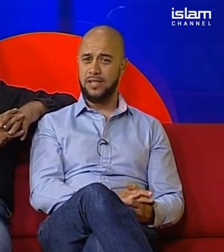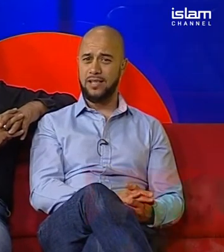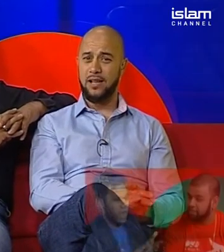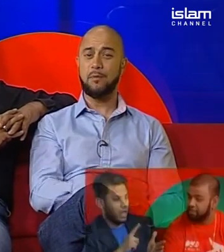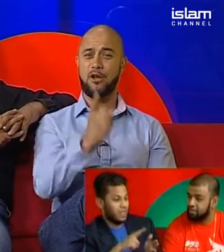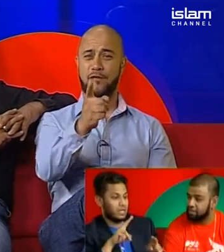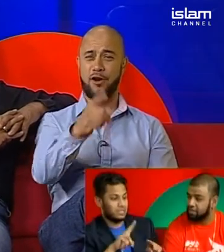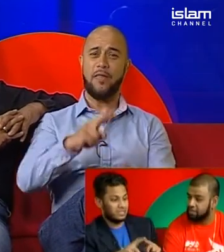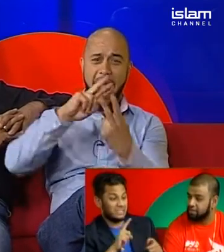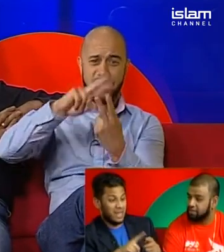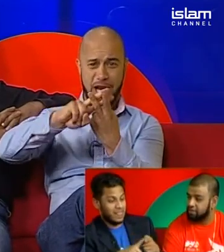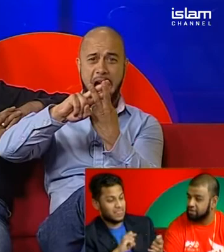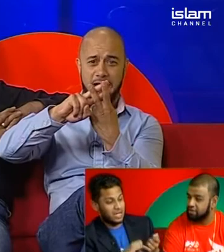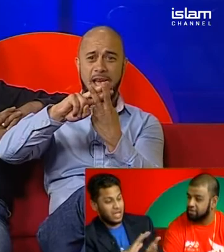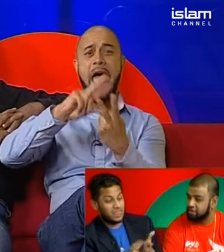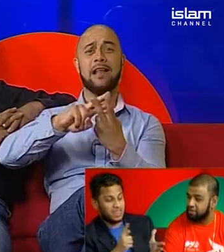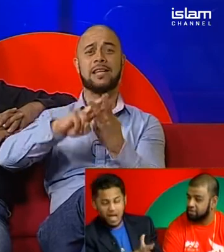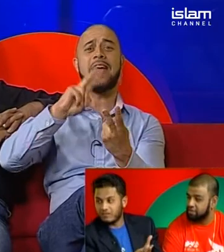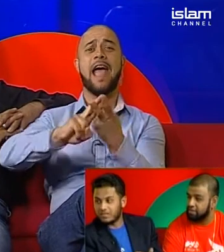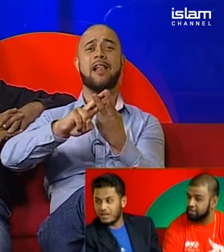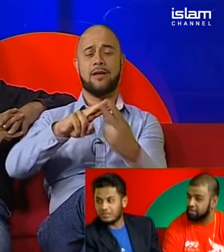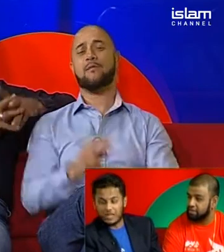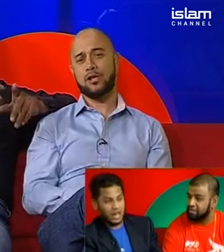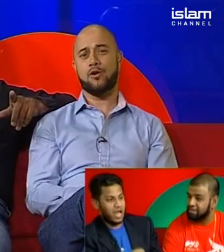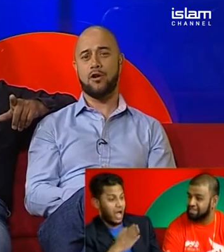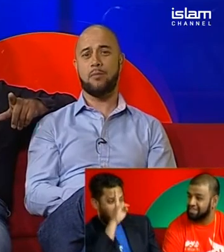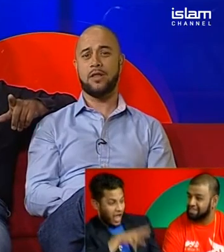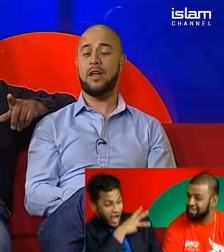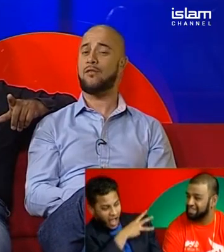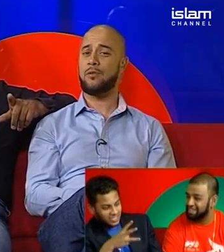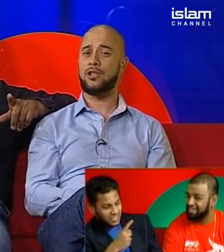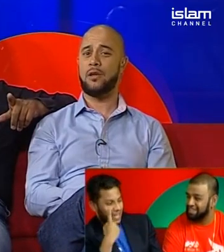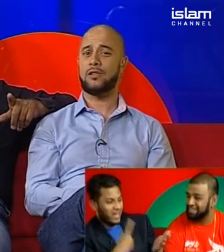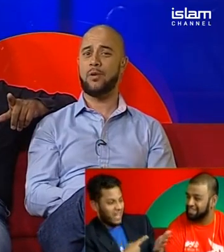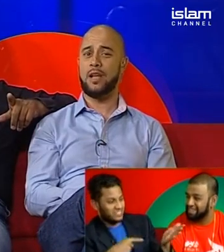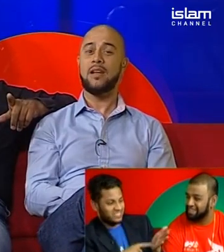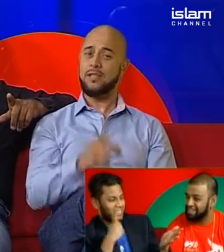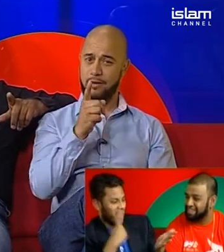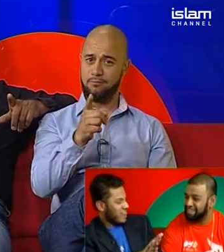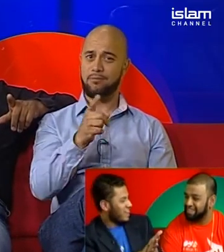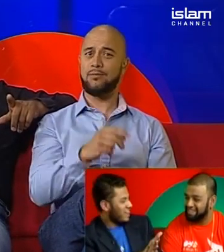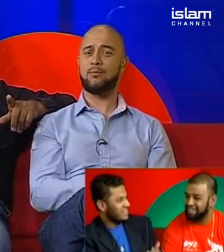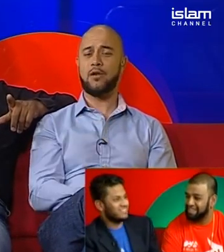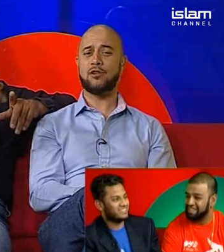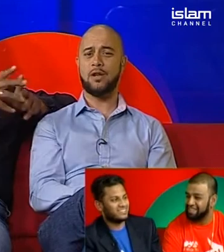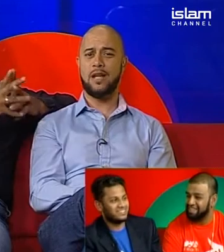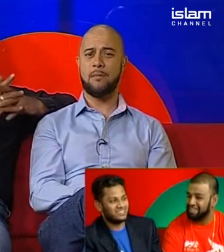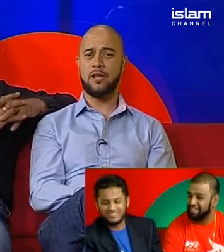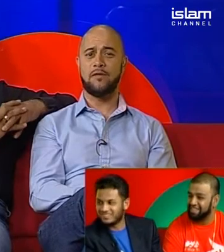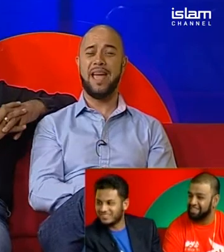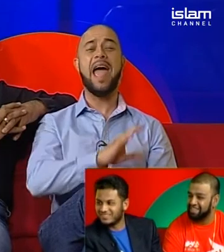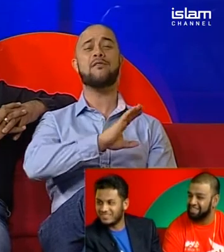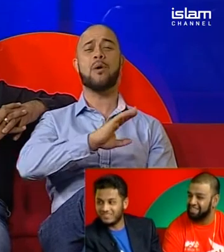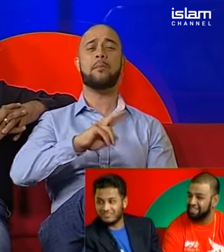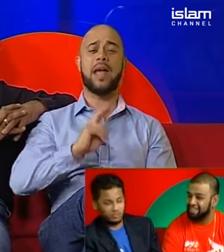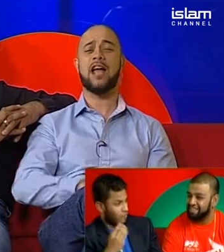been contacting us, but you forgot the hashtag LTL, which is what you've got to put in there if you're in with a chance of winning. Broke the rules. Put your entry in again, but